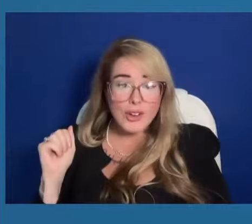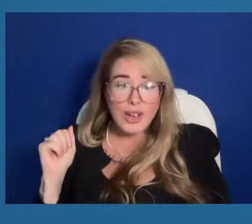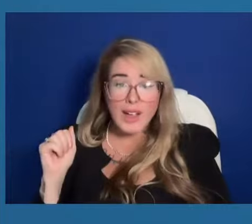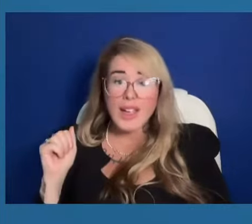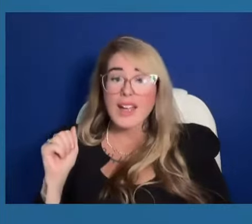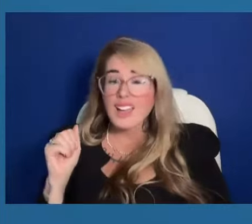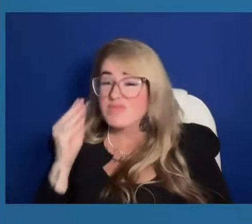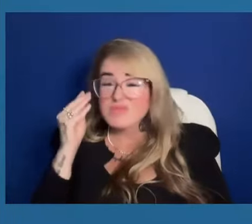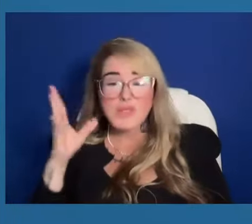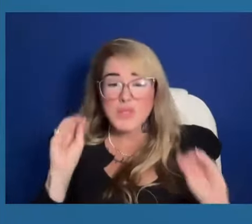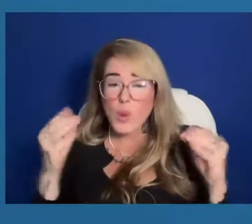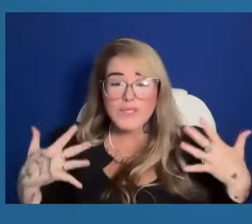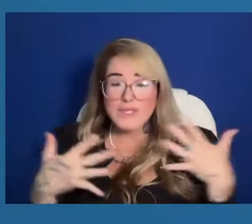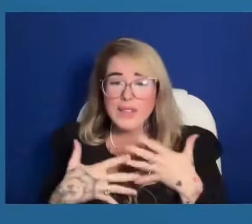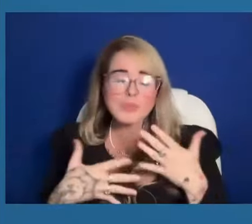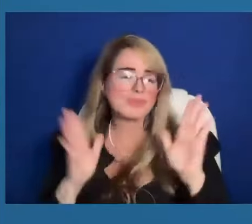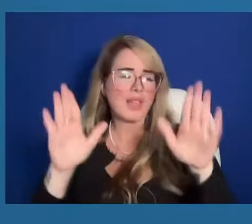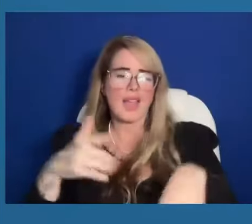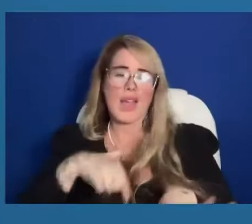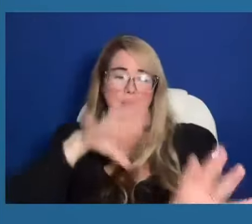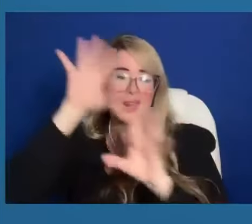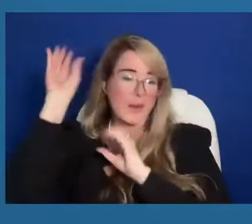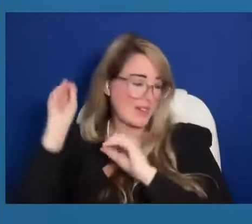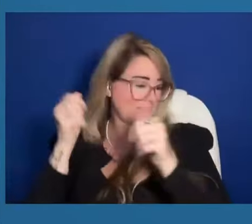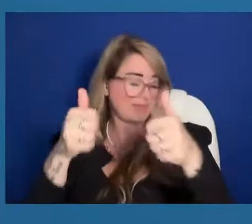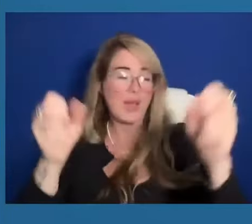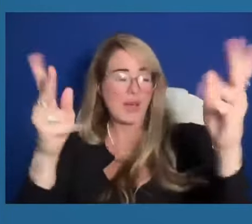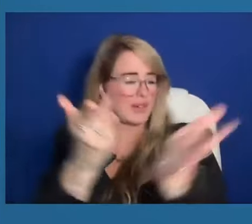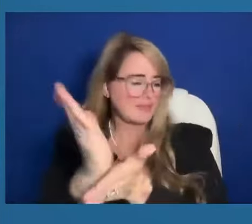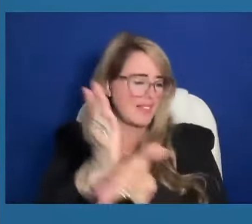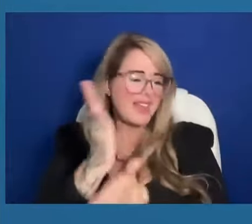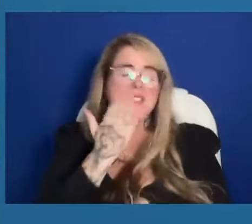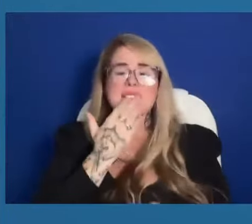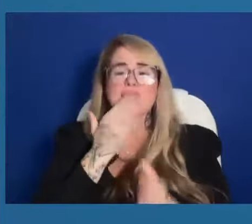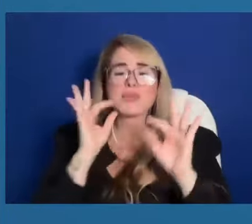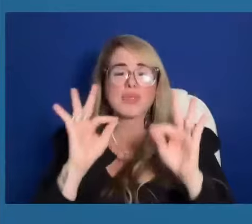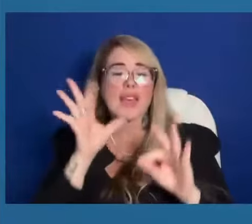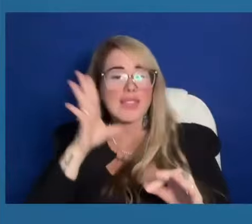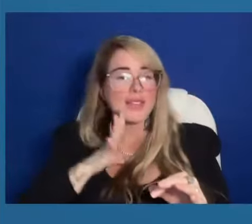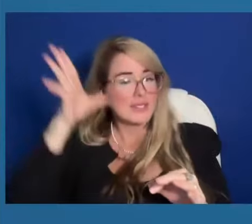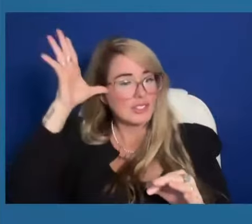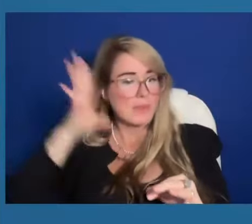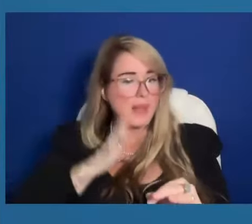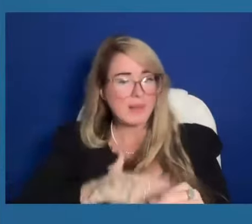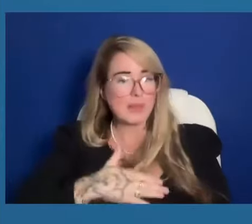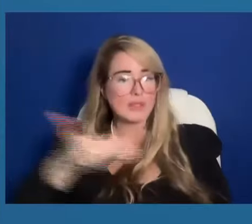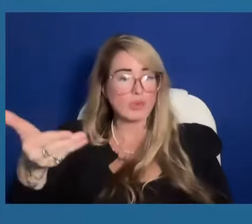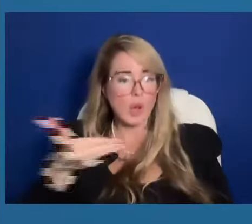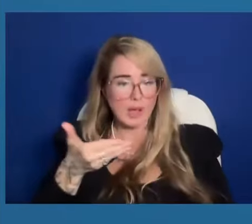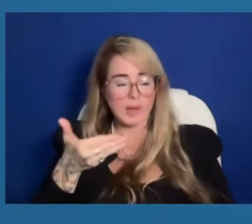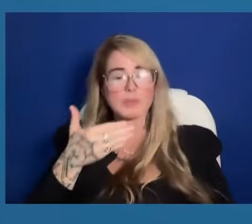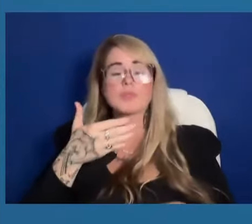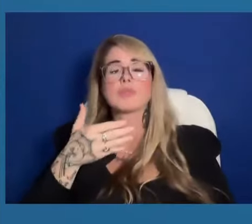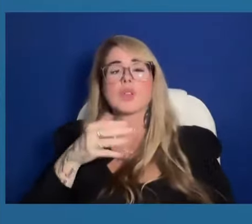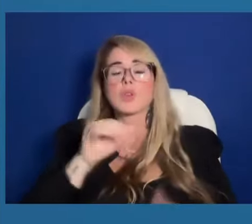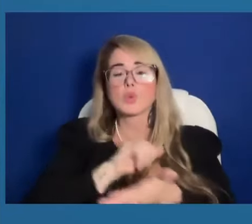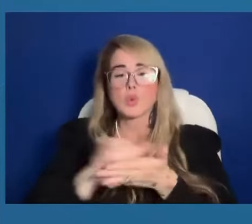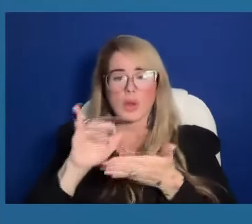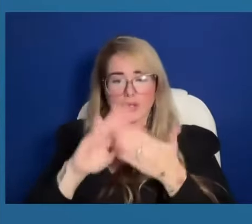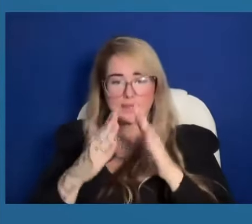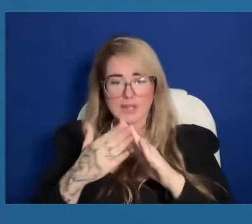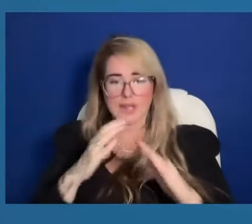There is no fear. Let me get out of here. All right, thank you guys. Ladies and gentlemen, please welcome to the podium New York City Council